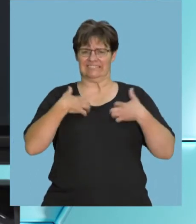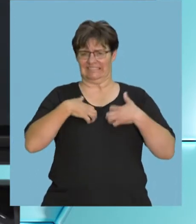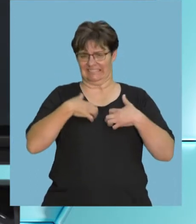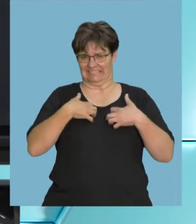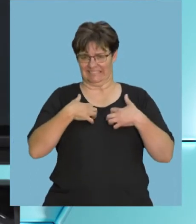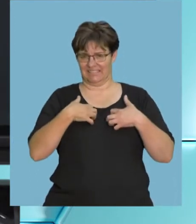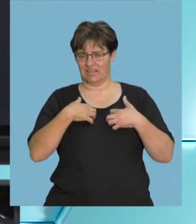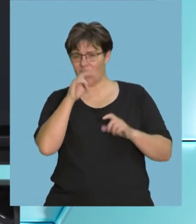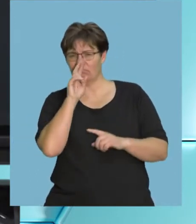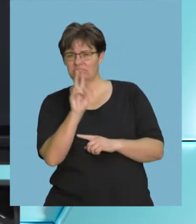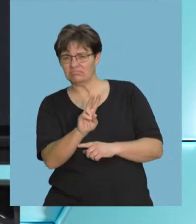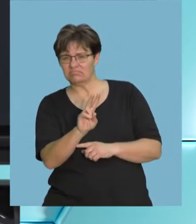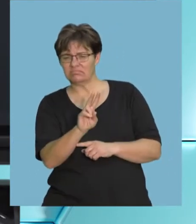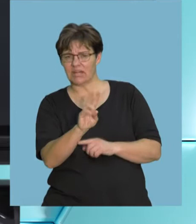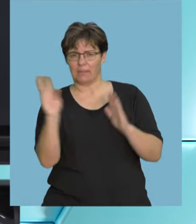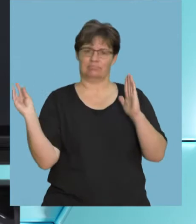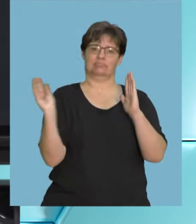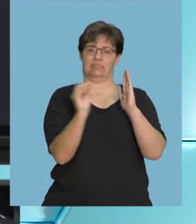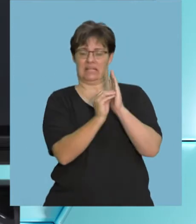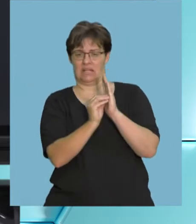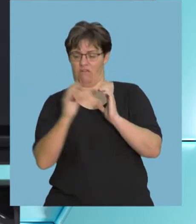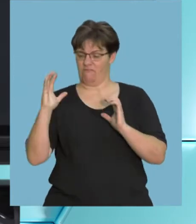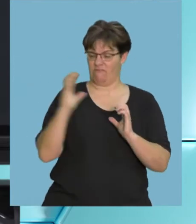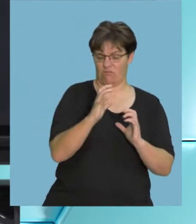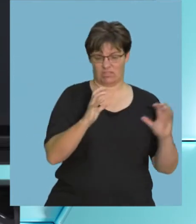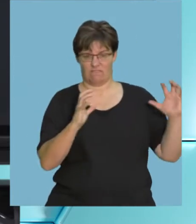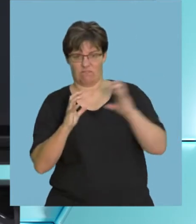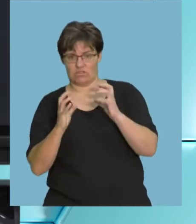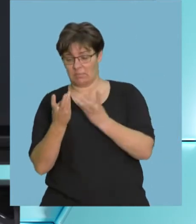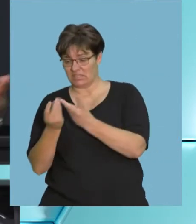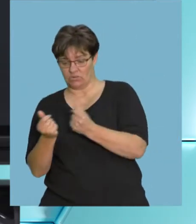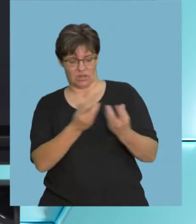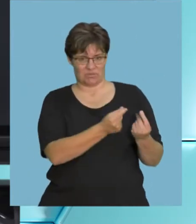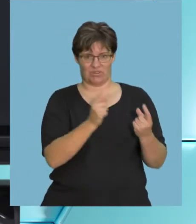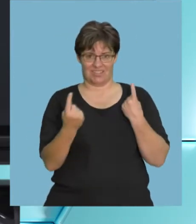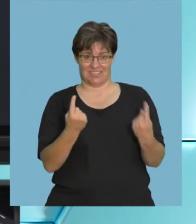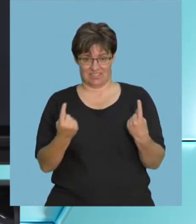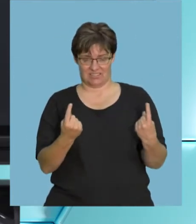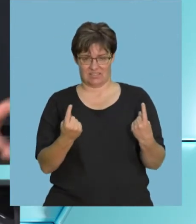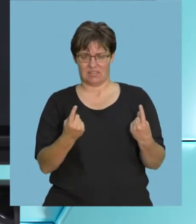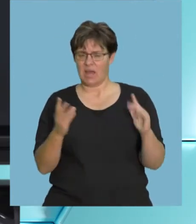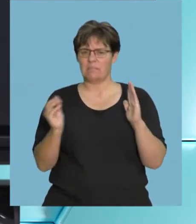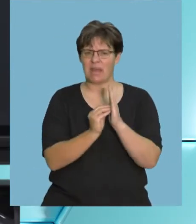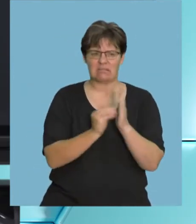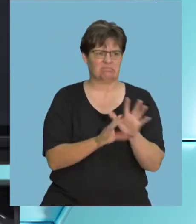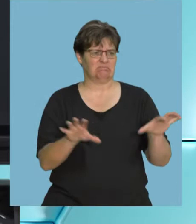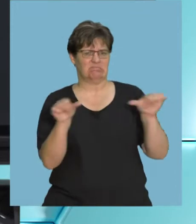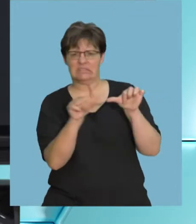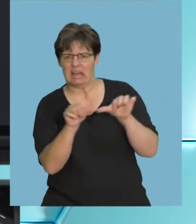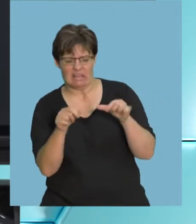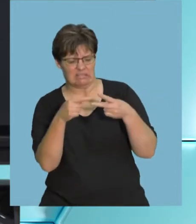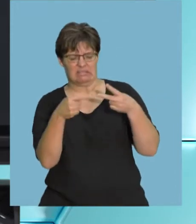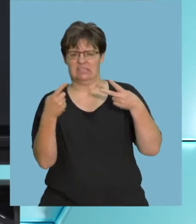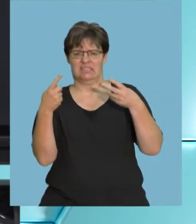with exploring, magnetic forces between materials. So it's all about the magnets, the science behind it. It will